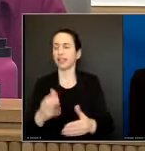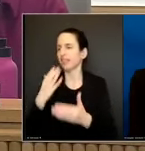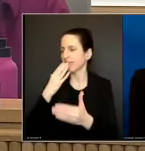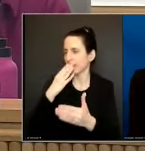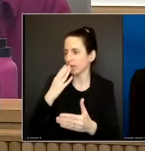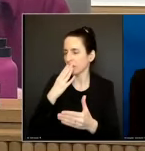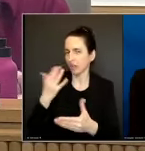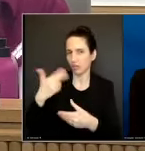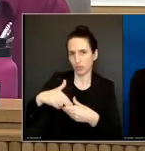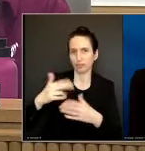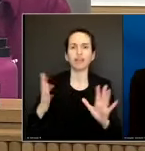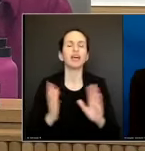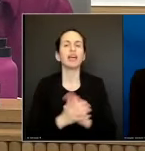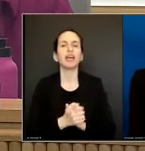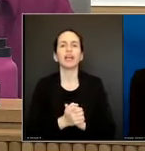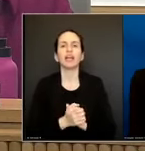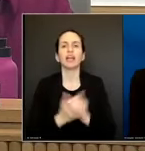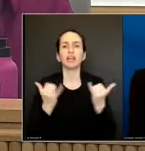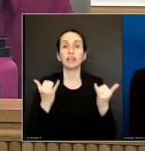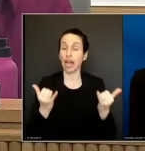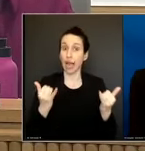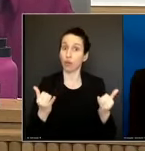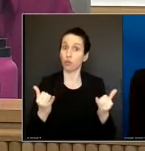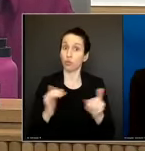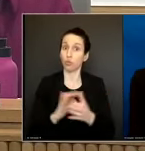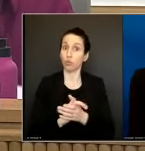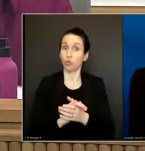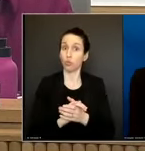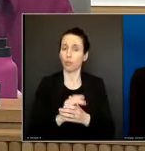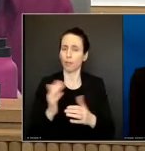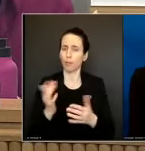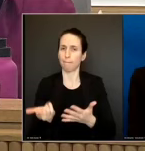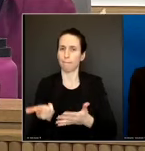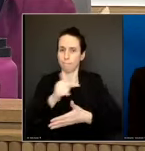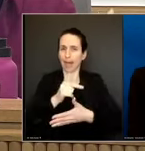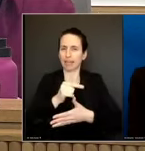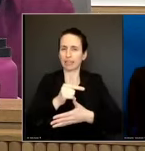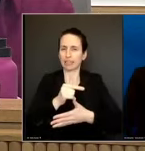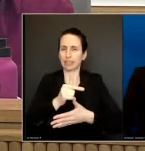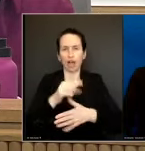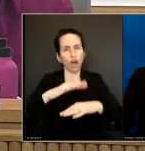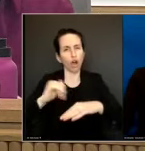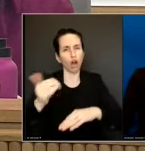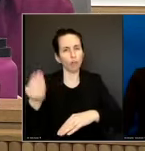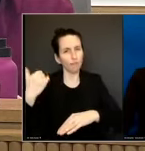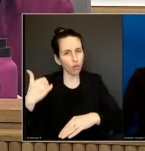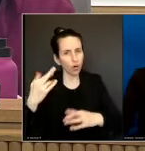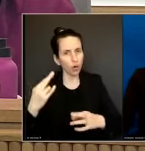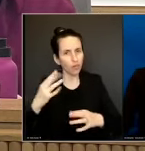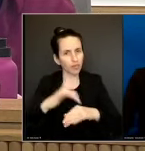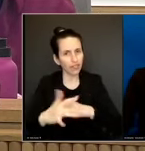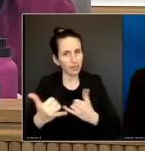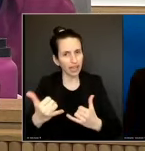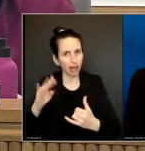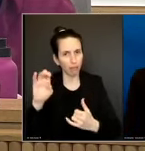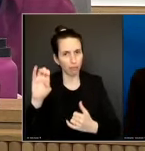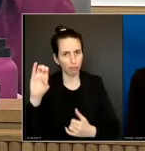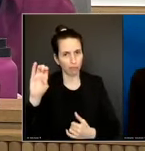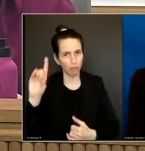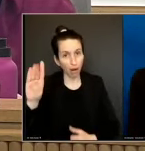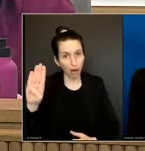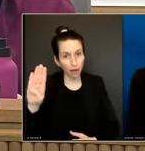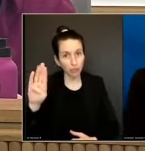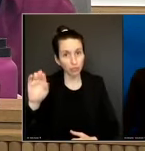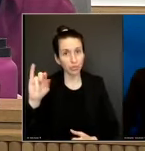return now to someone I had called earlier, who I hope she is available now. Barb Rainish from